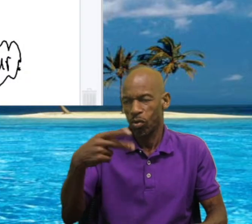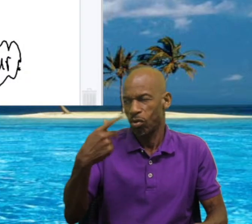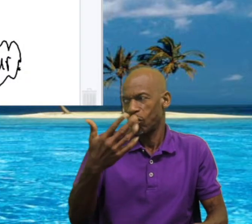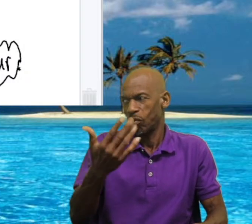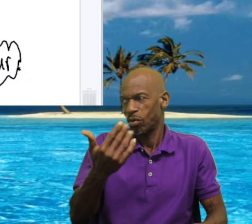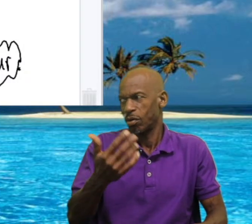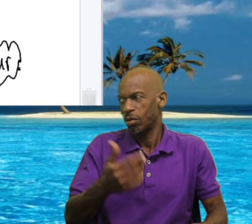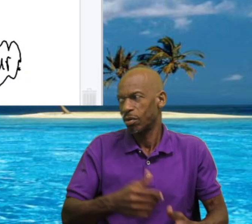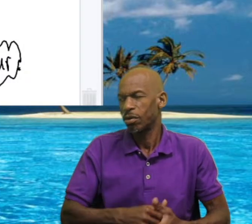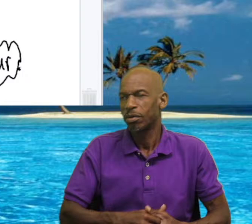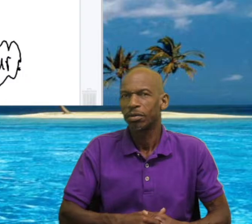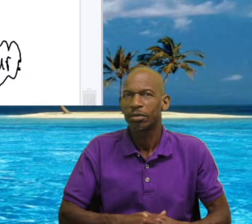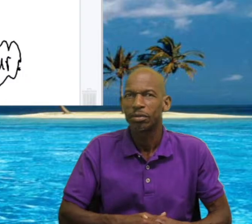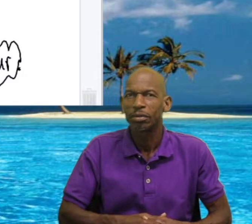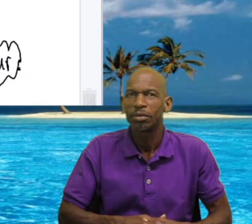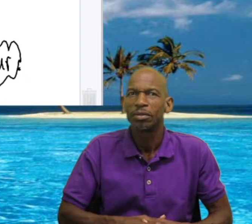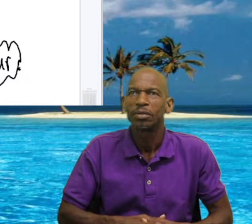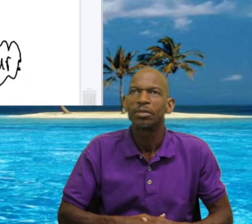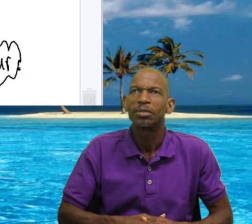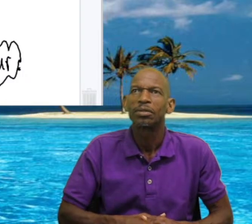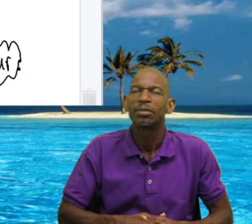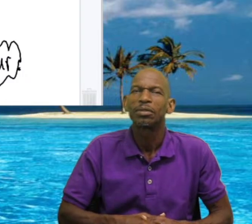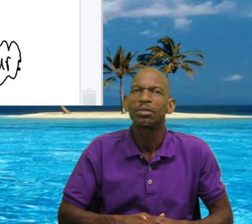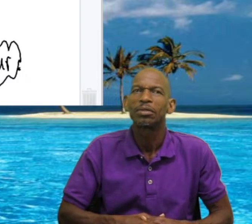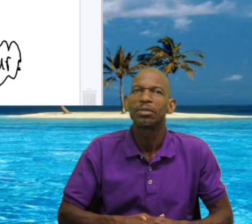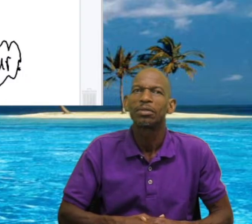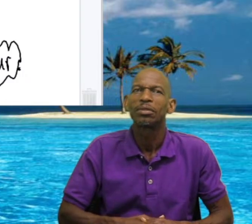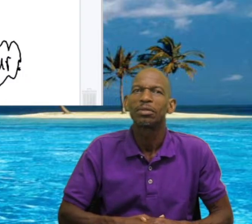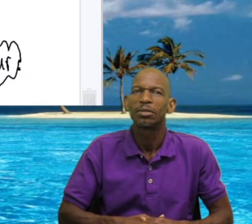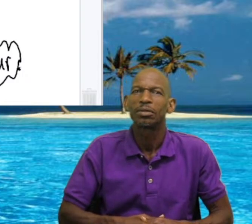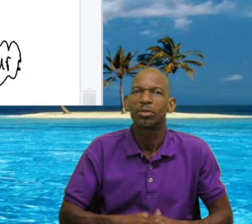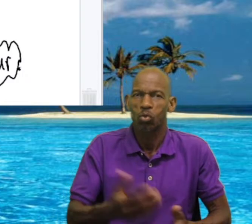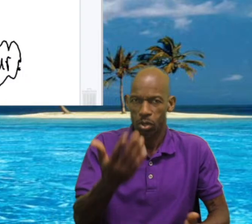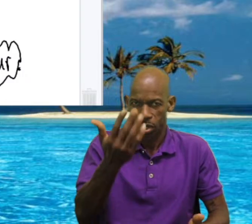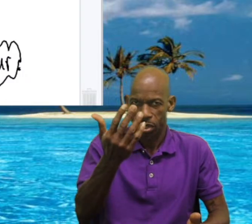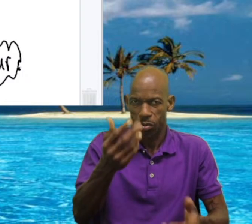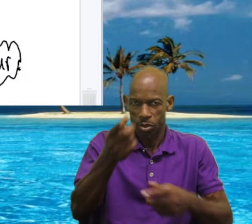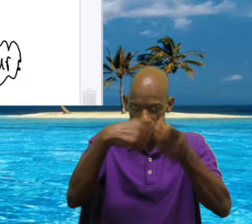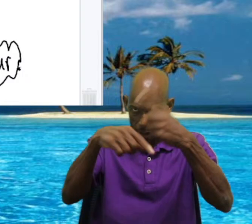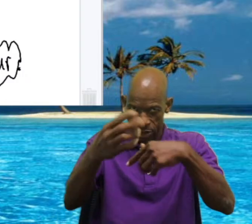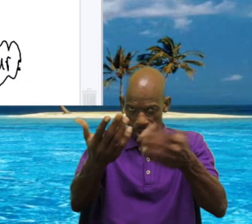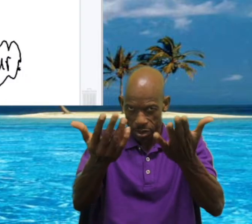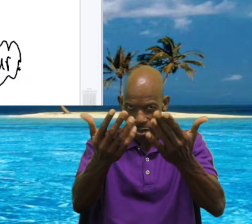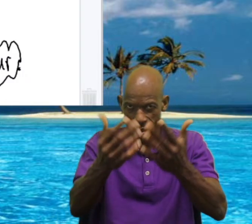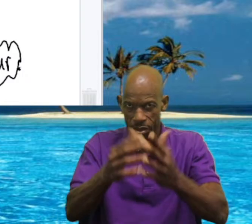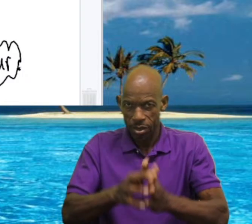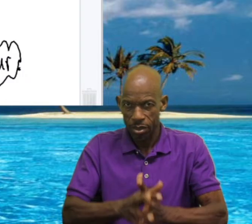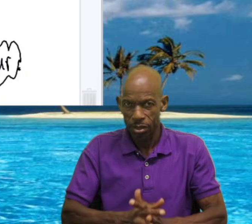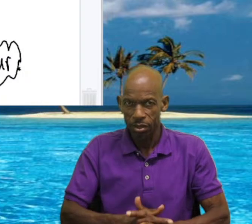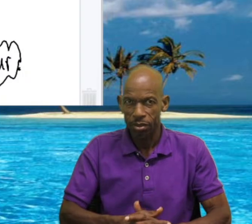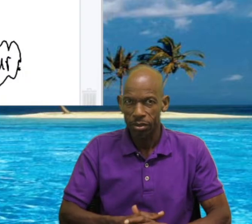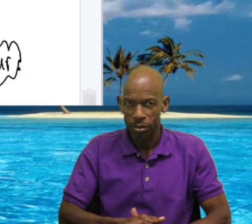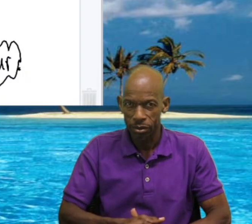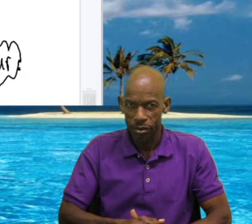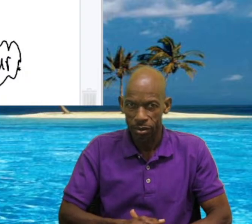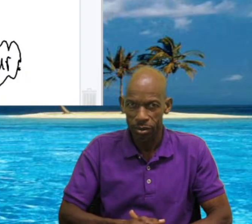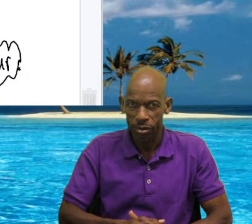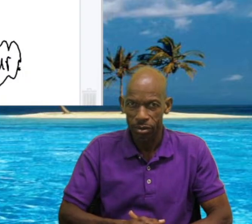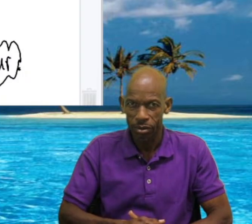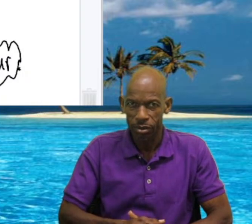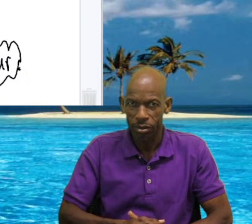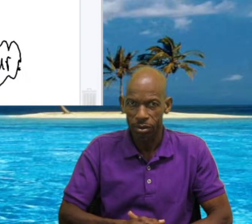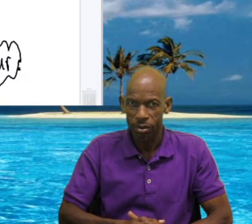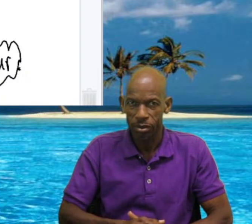The sun, go ahead. The, I'm seeing you now. Go ahead. The sun,